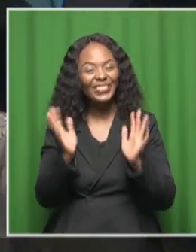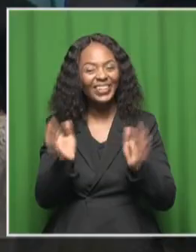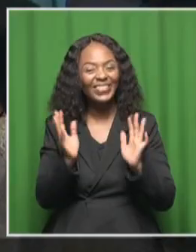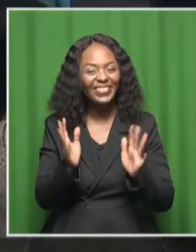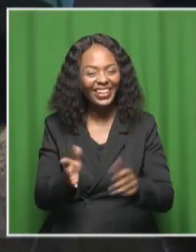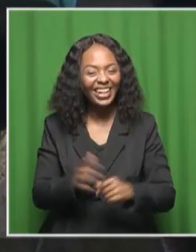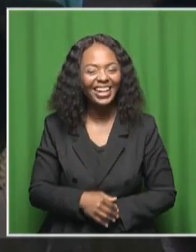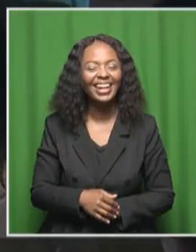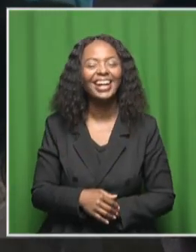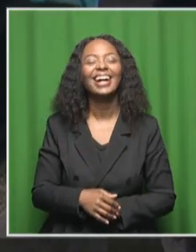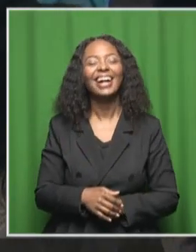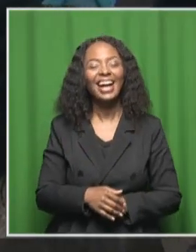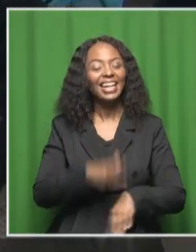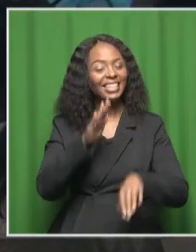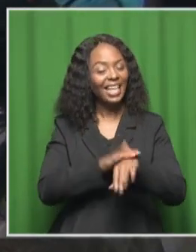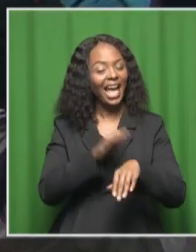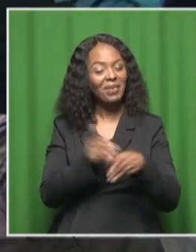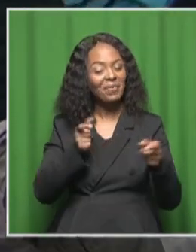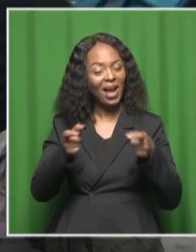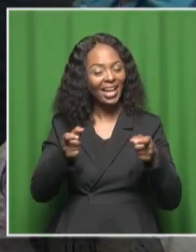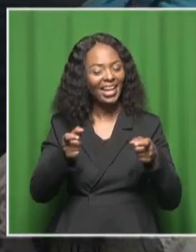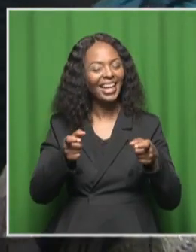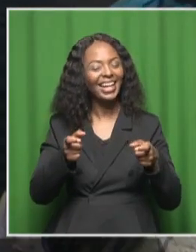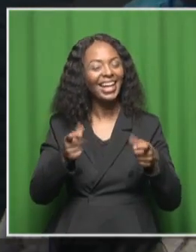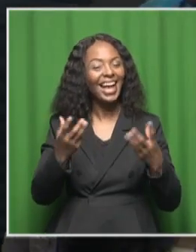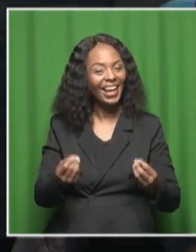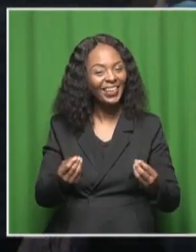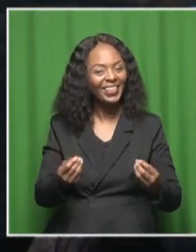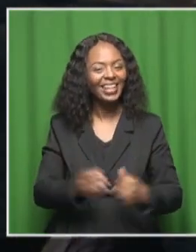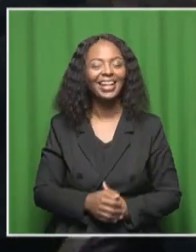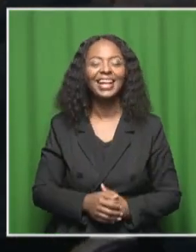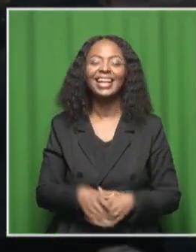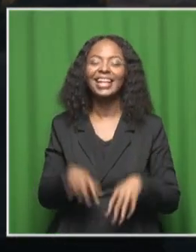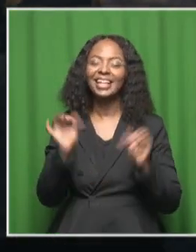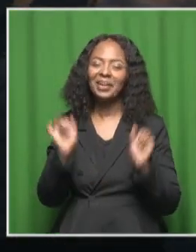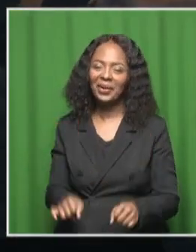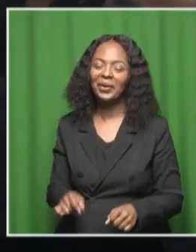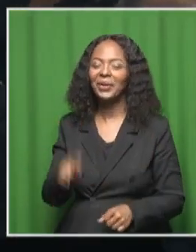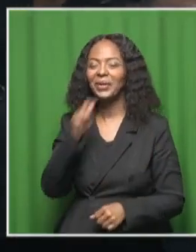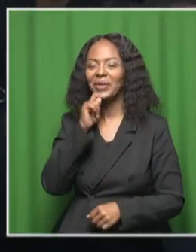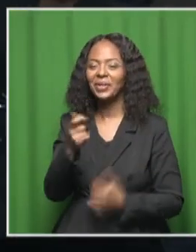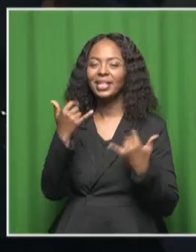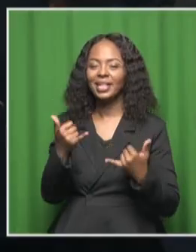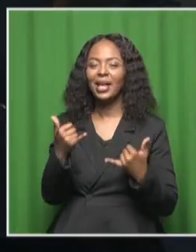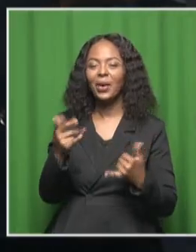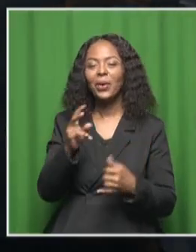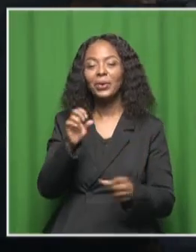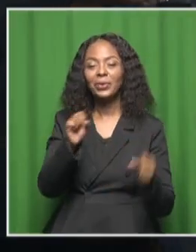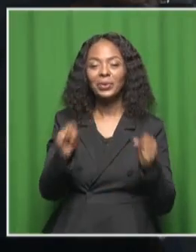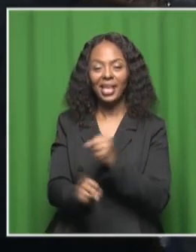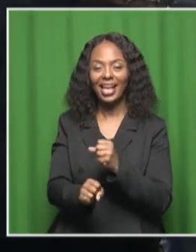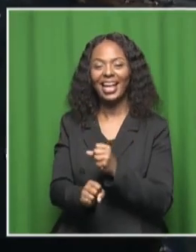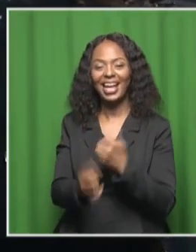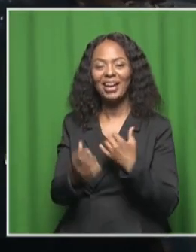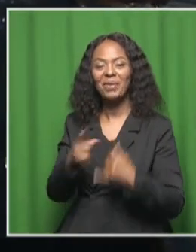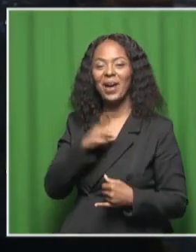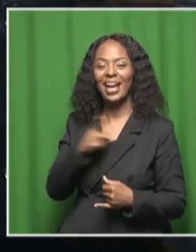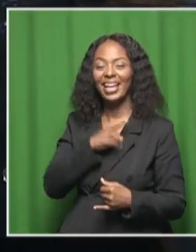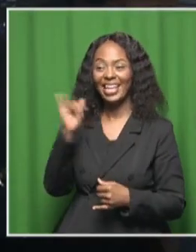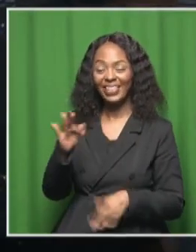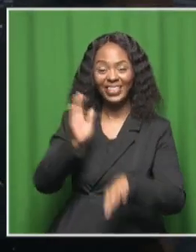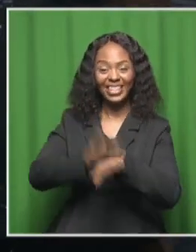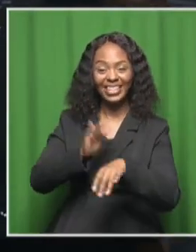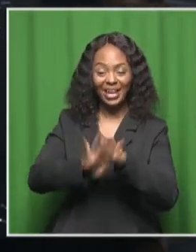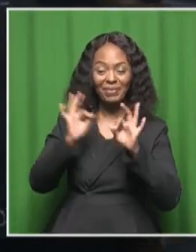So did we time everything today, and when are we likely then to be wrapping up inside here